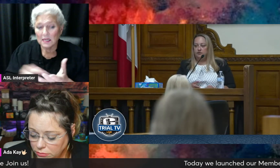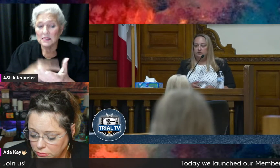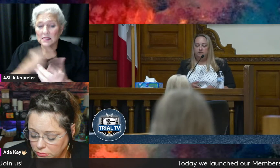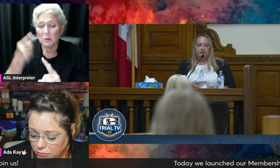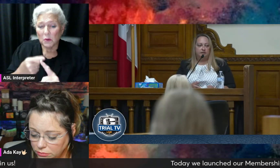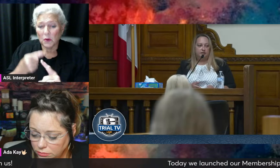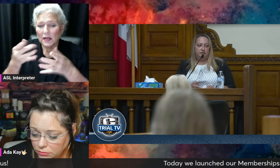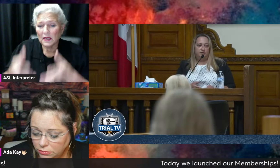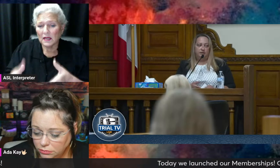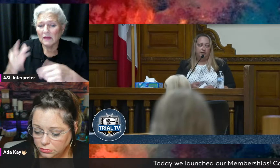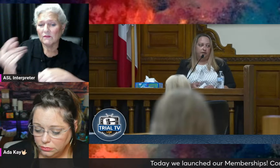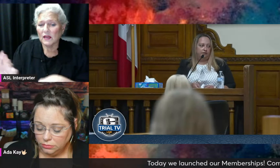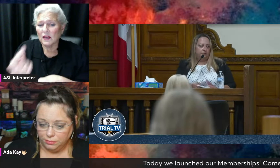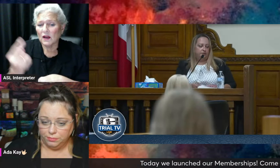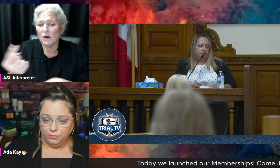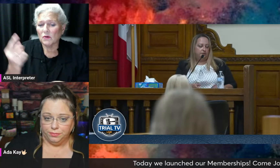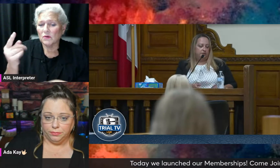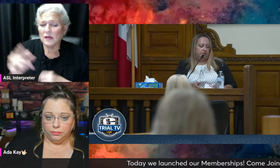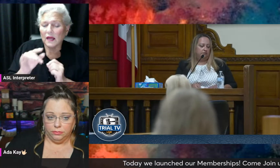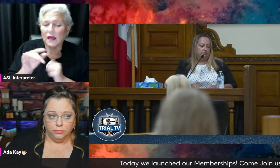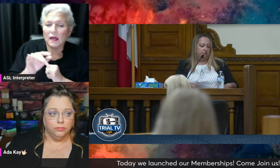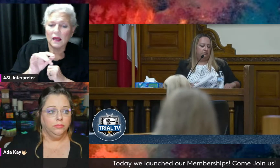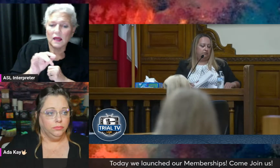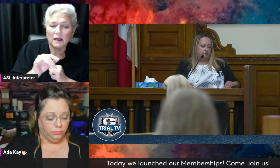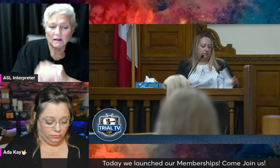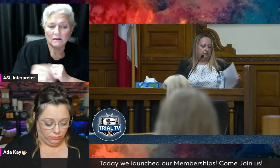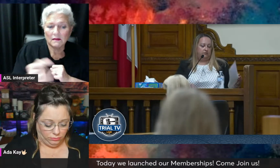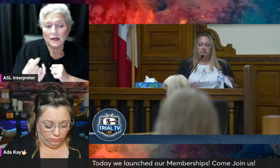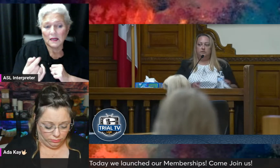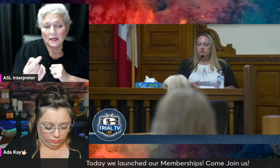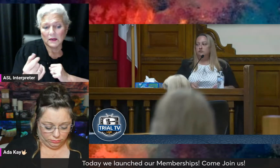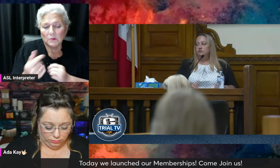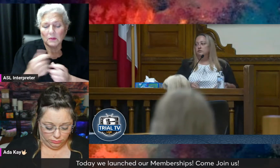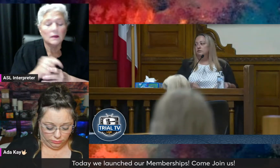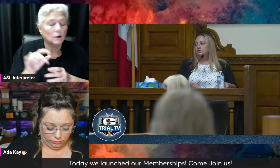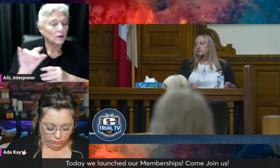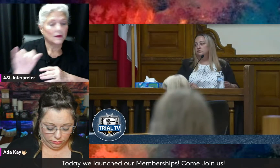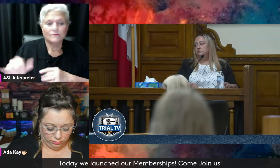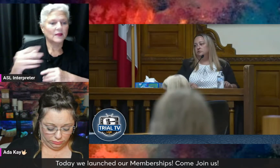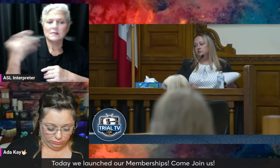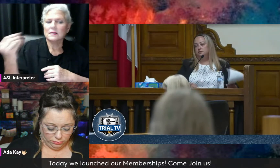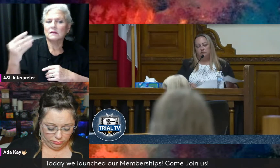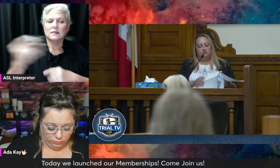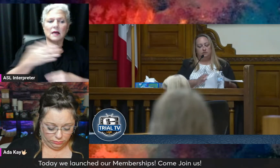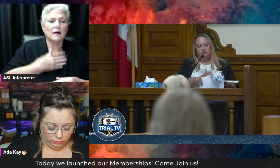behind? That's outside my area of expertise. Fair enough.